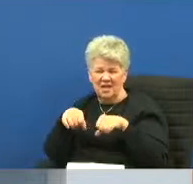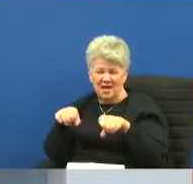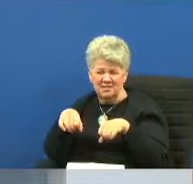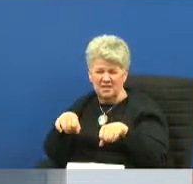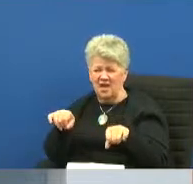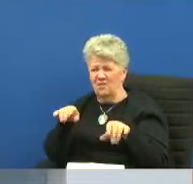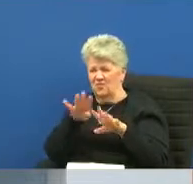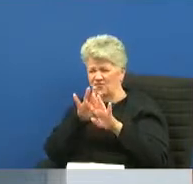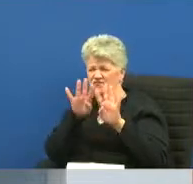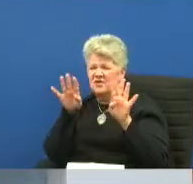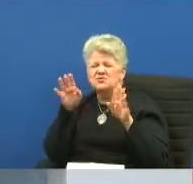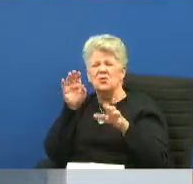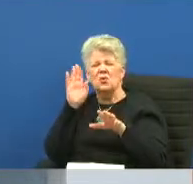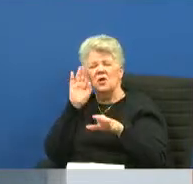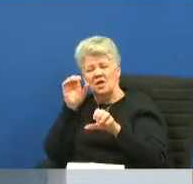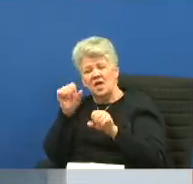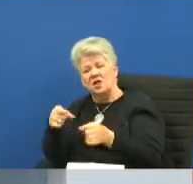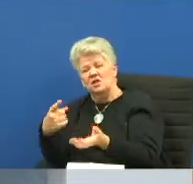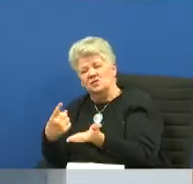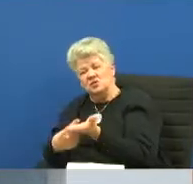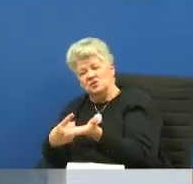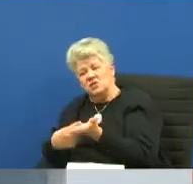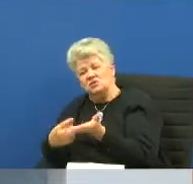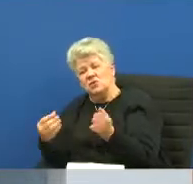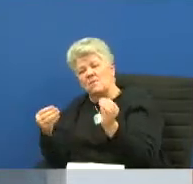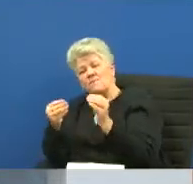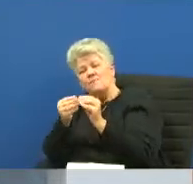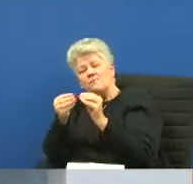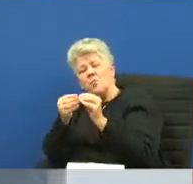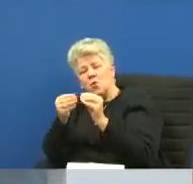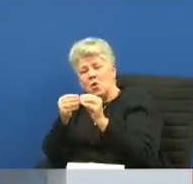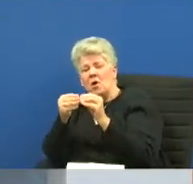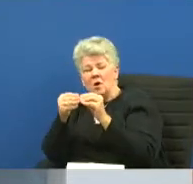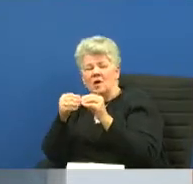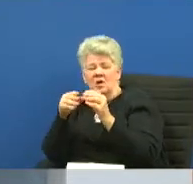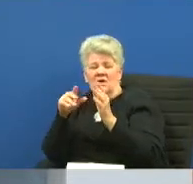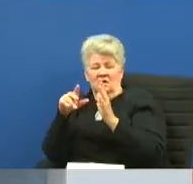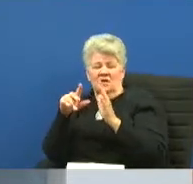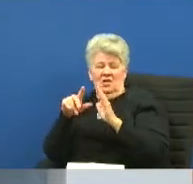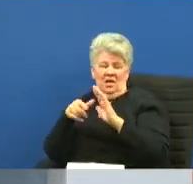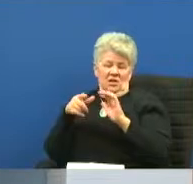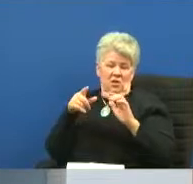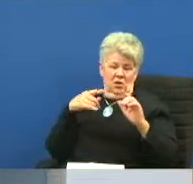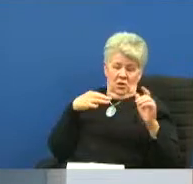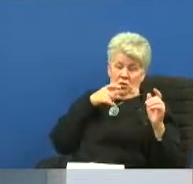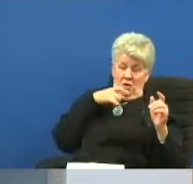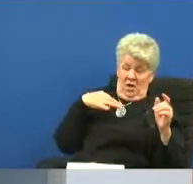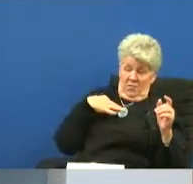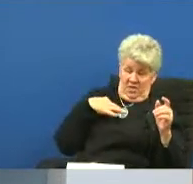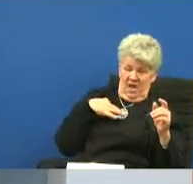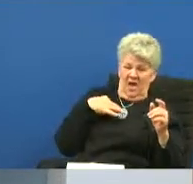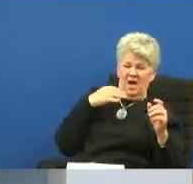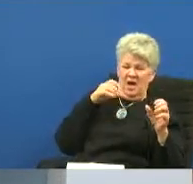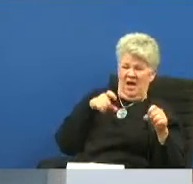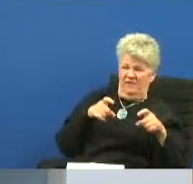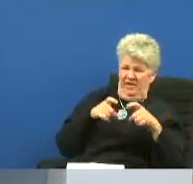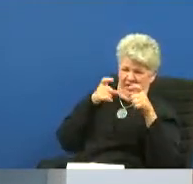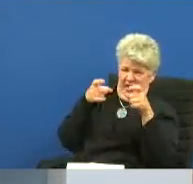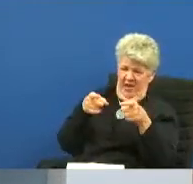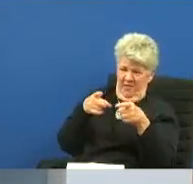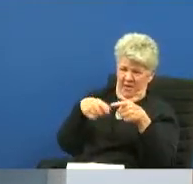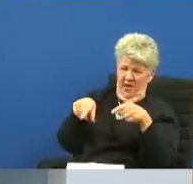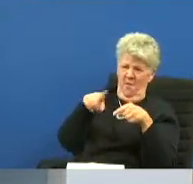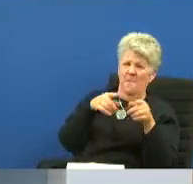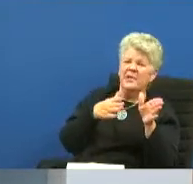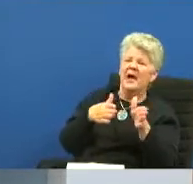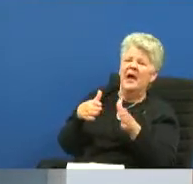fence. Those additional details, the applicant would have to provide those to the planning commission, and that would have to be vetted